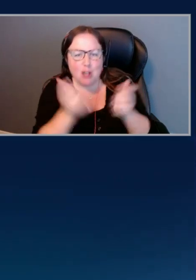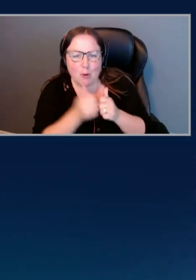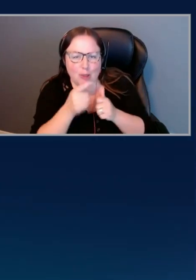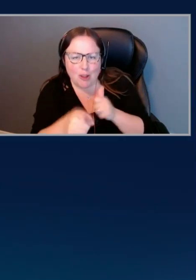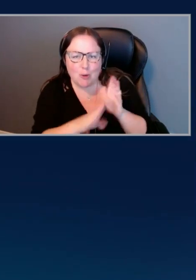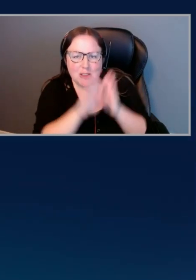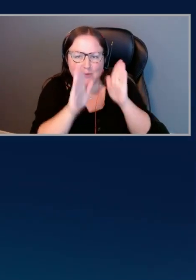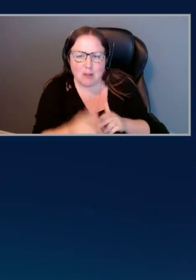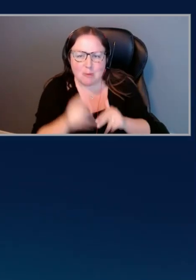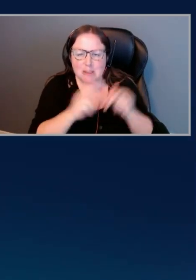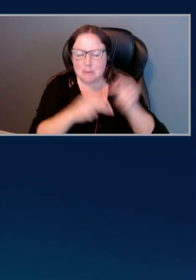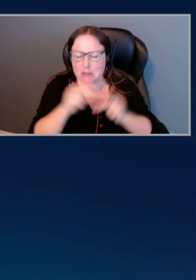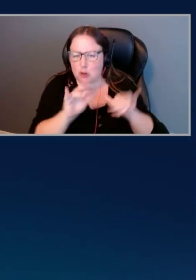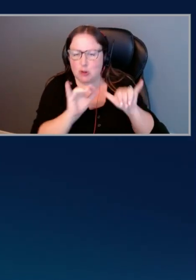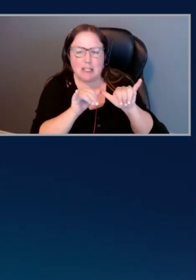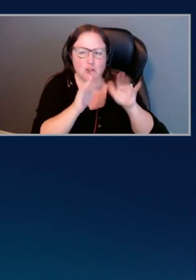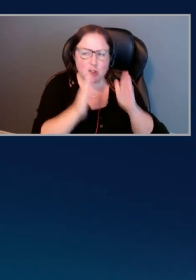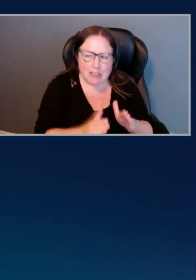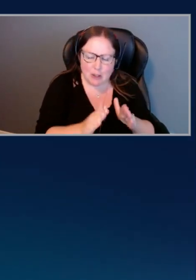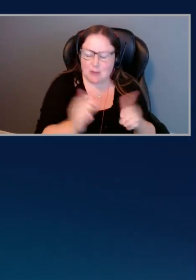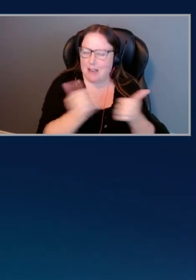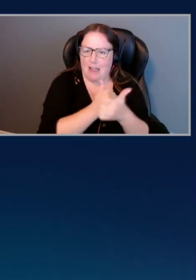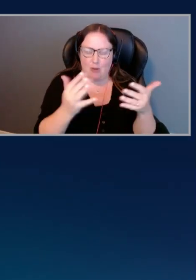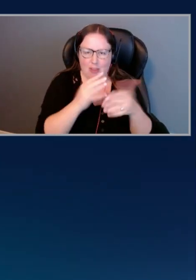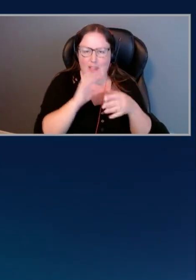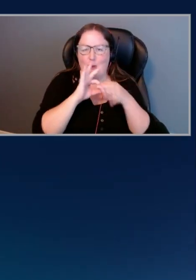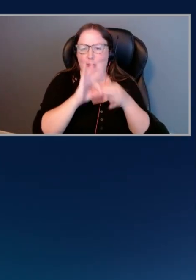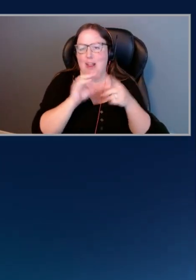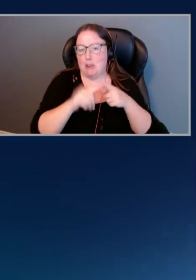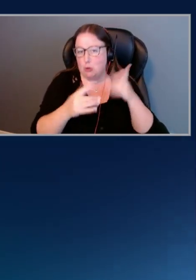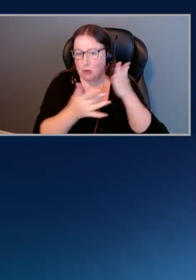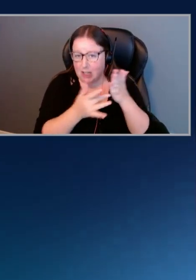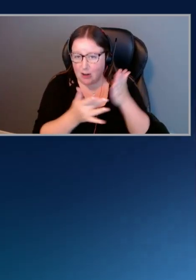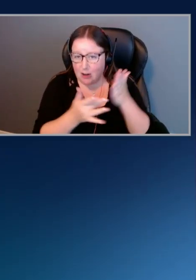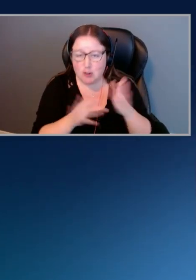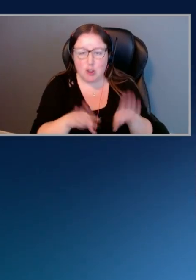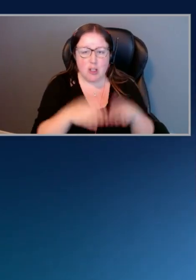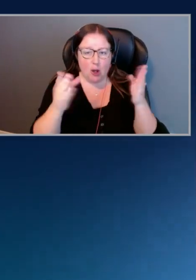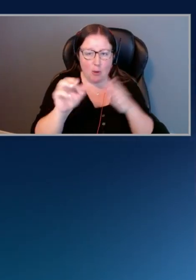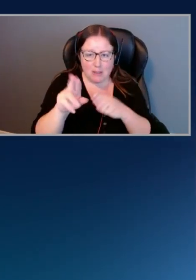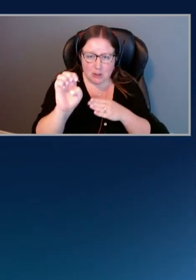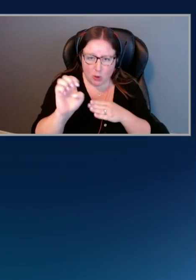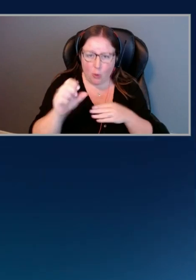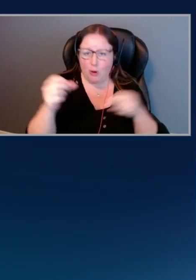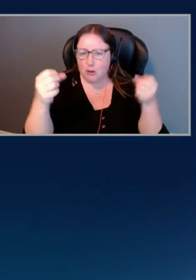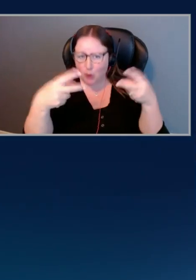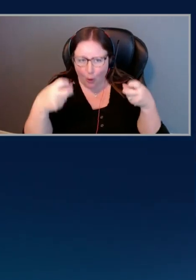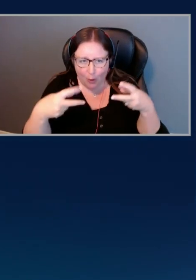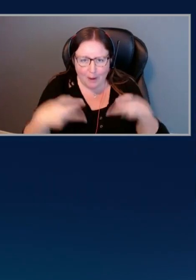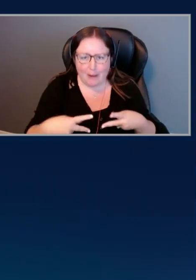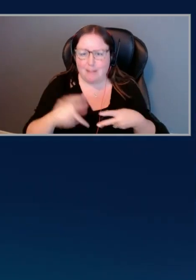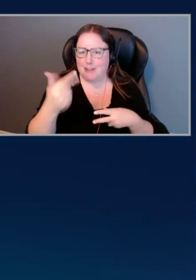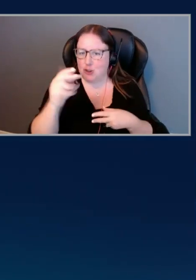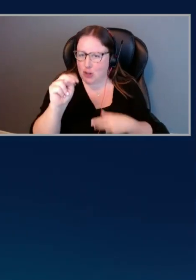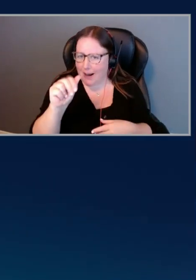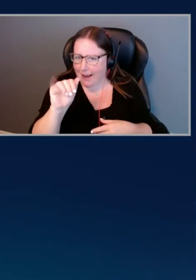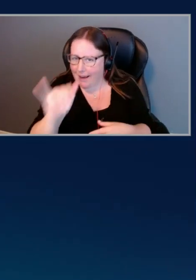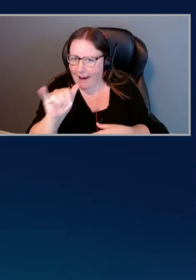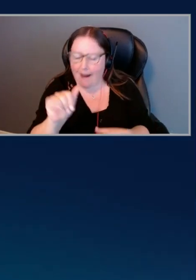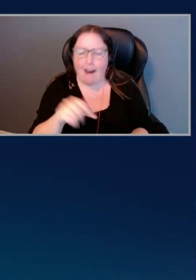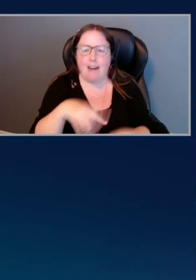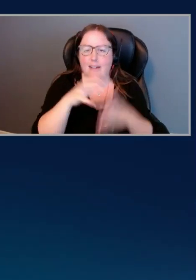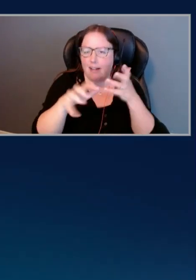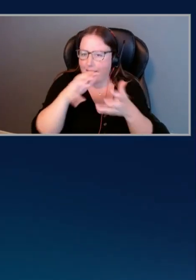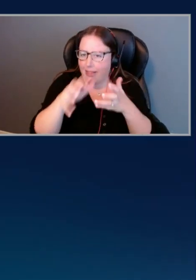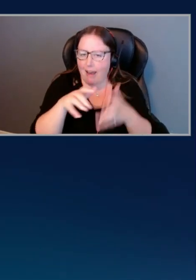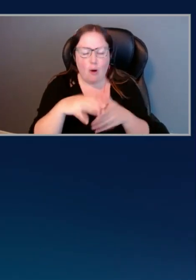builders, engineers, and everything in between, all about technology, open source, coding, generative AI, AWS cloud, and well, anything